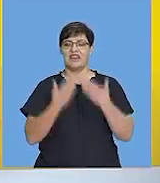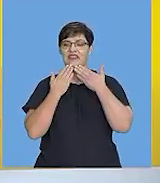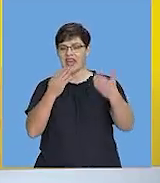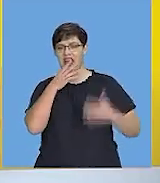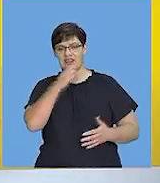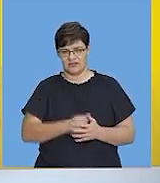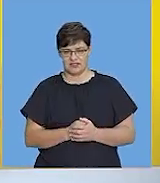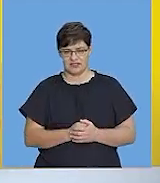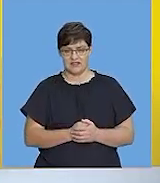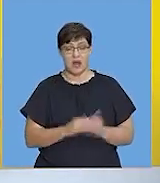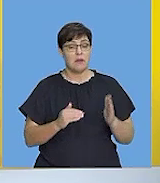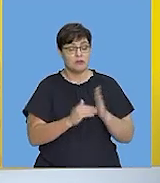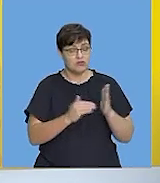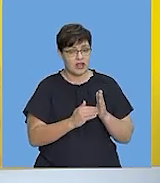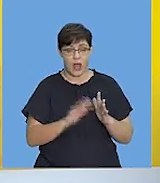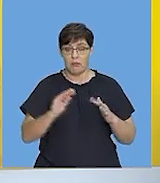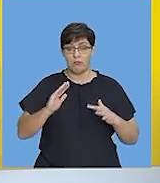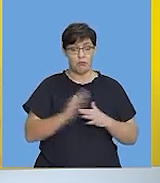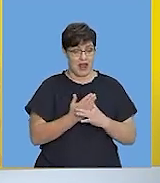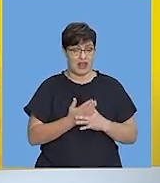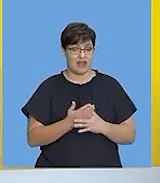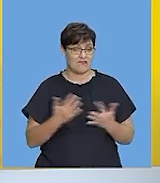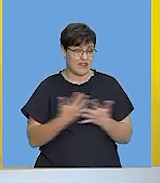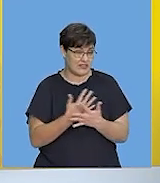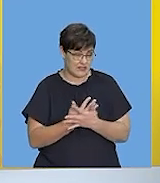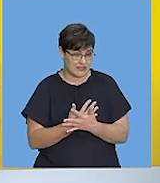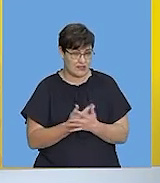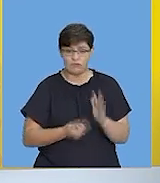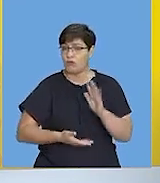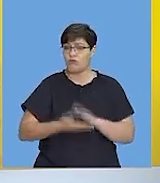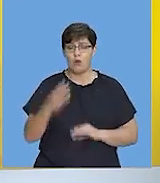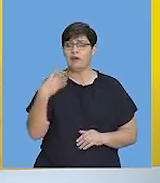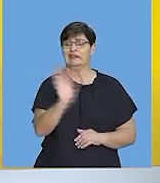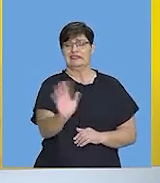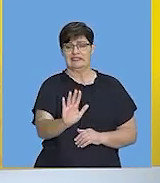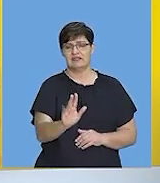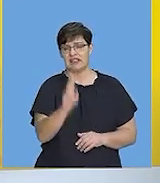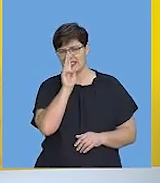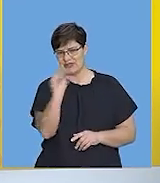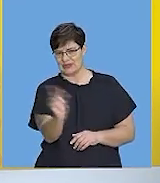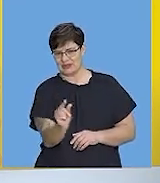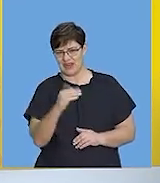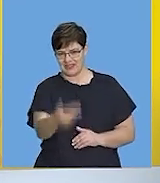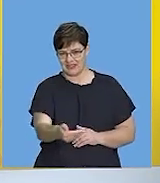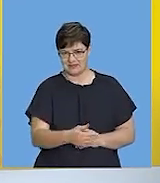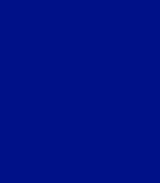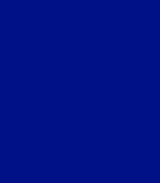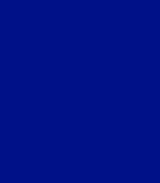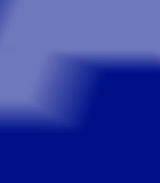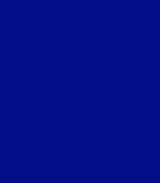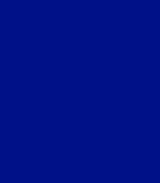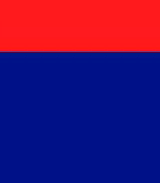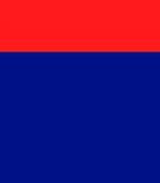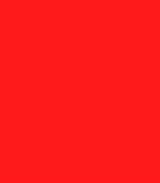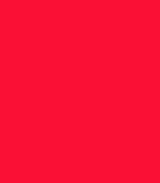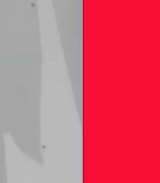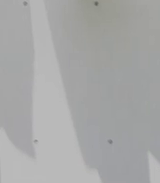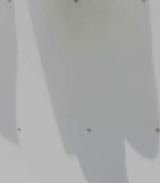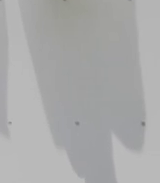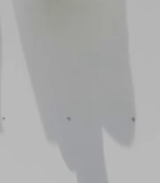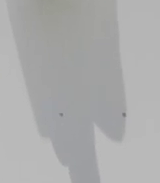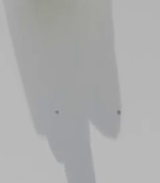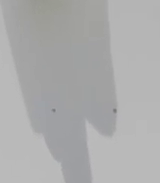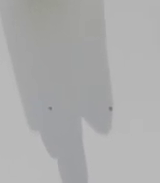Thanks, Ashraf. Matrix, we are going to take a quick break, so please don't go anywhere. We'll see you shortly after this.